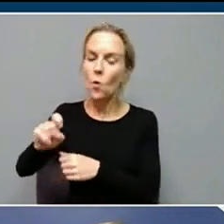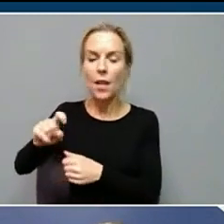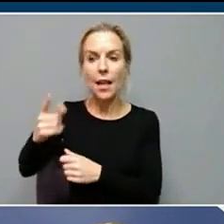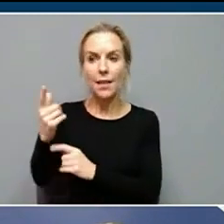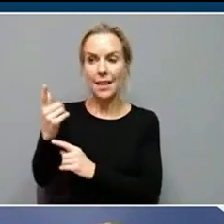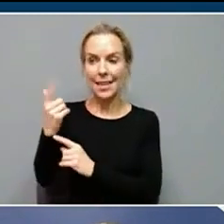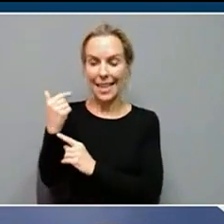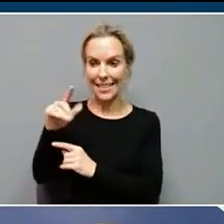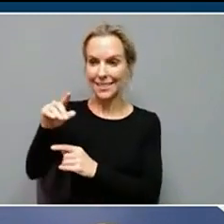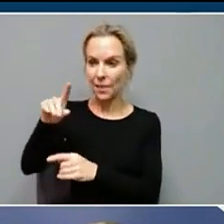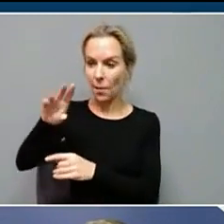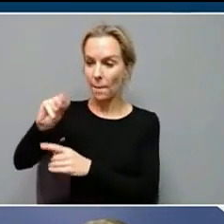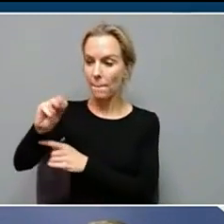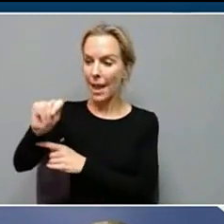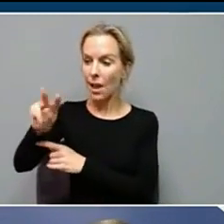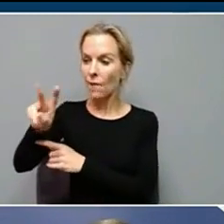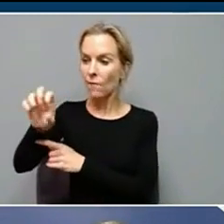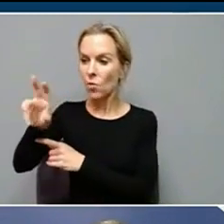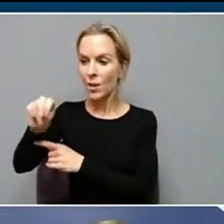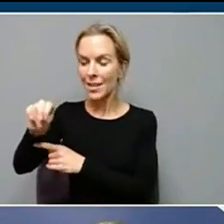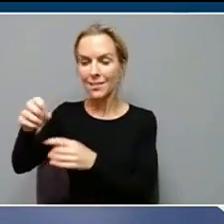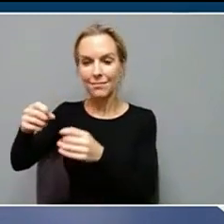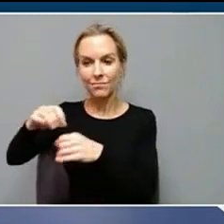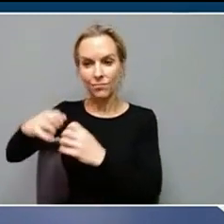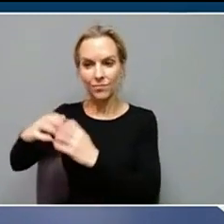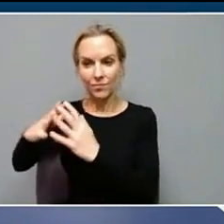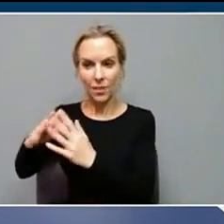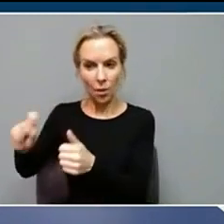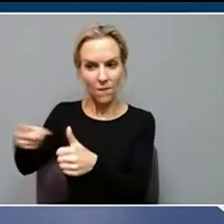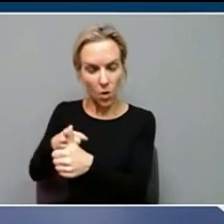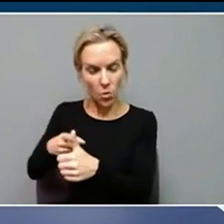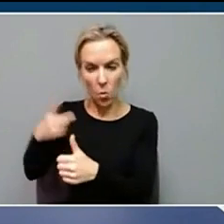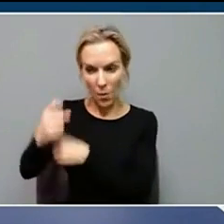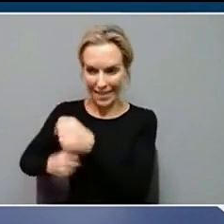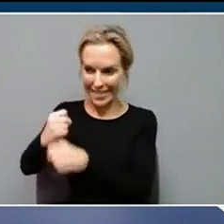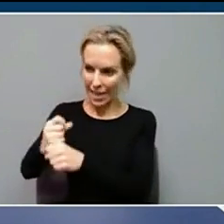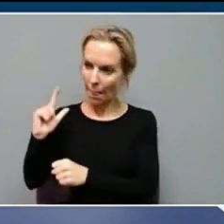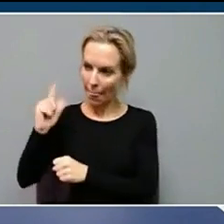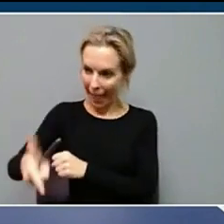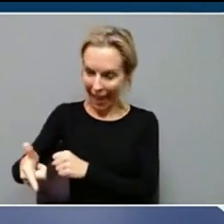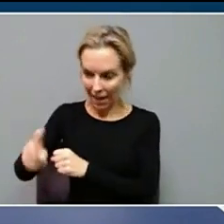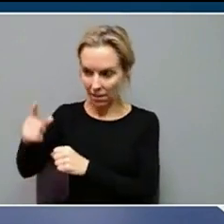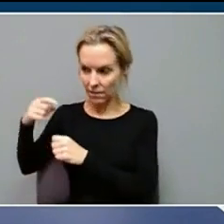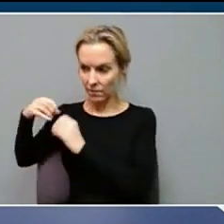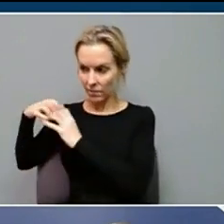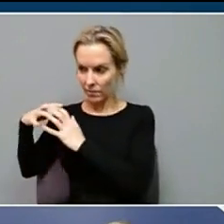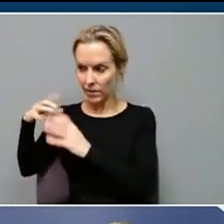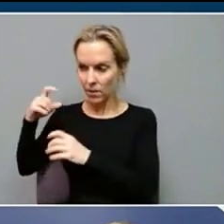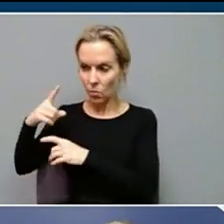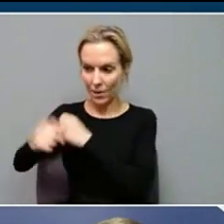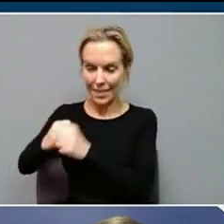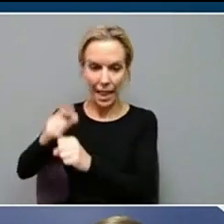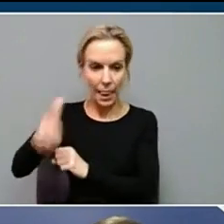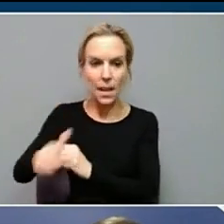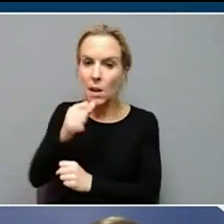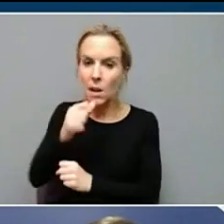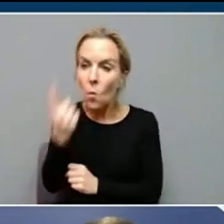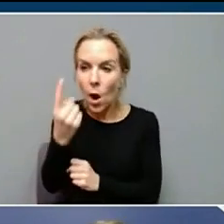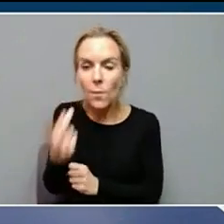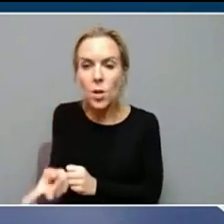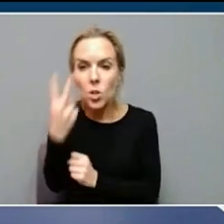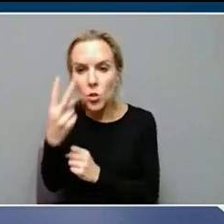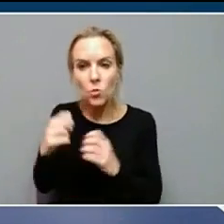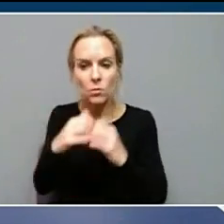Mount Vernon. But here we are, less than a year later, even in the midst of the pandemic, with the company moving forward with not one, but two